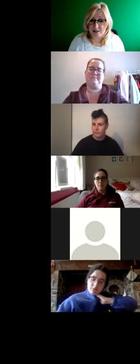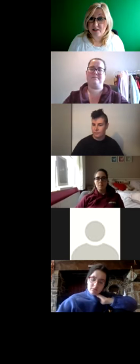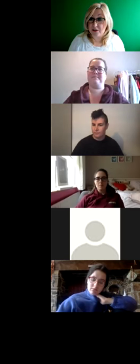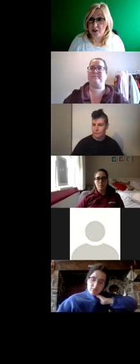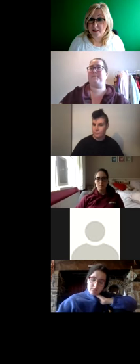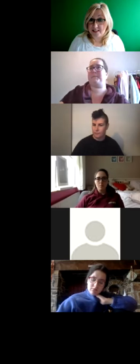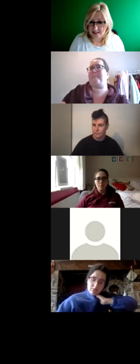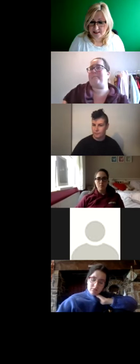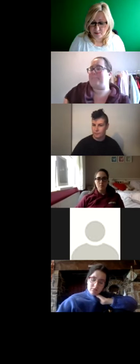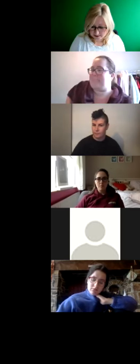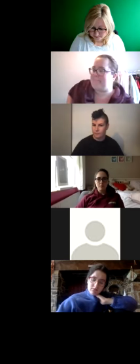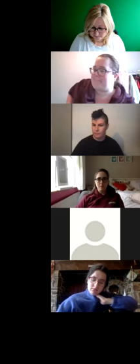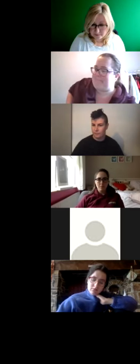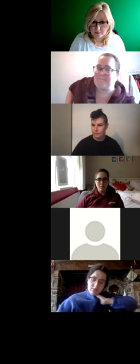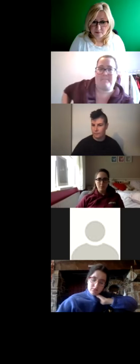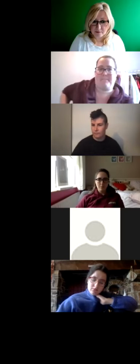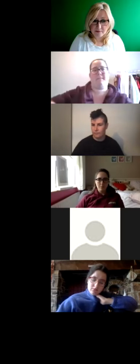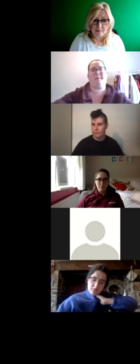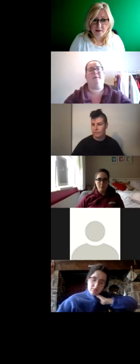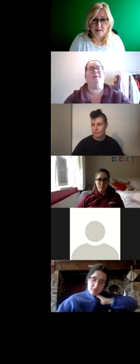and the sociolinguistics as well.